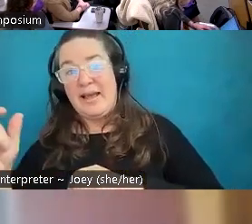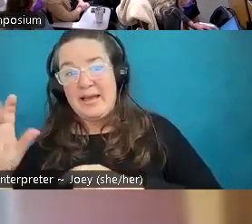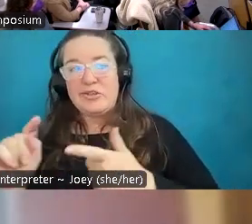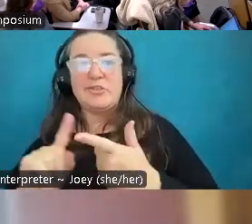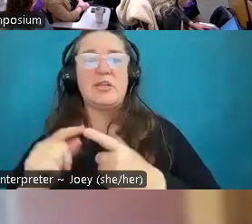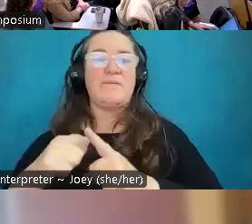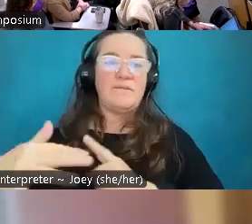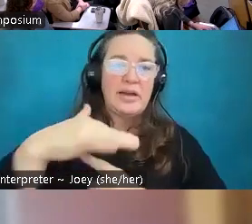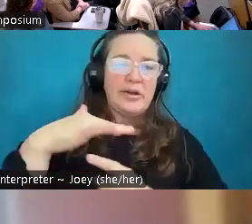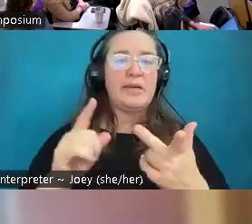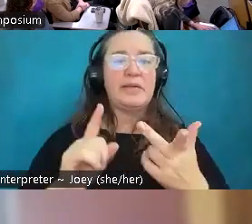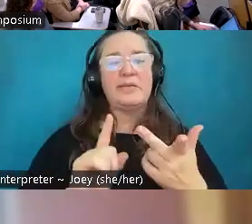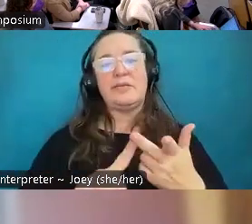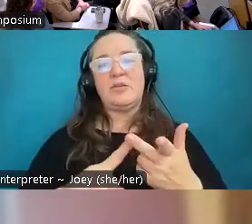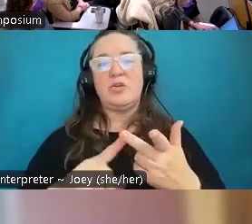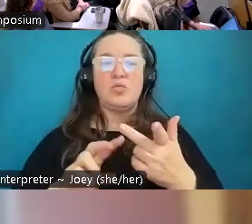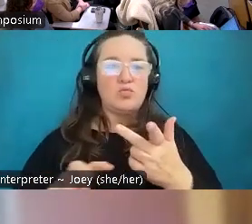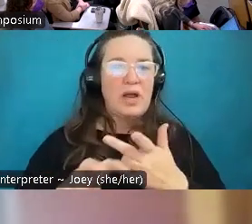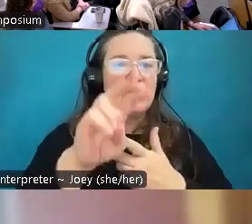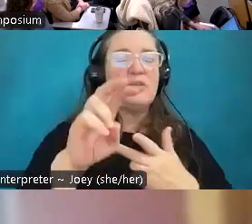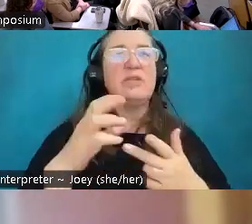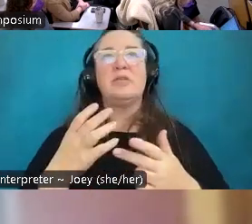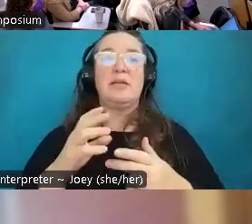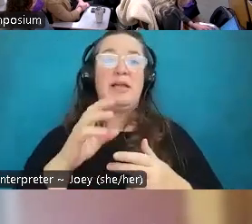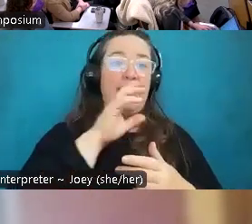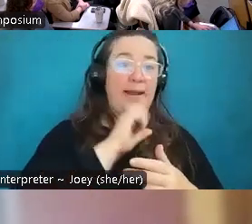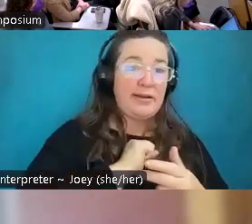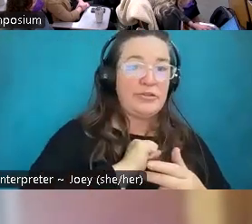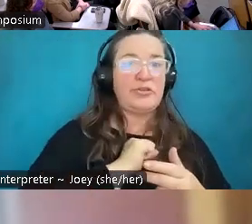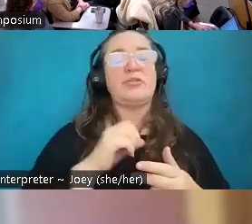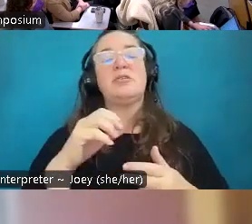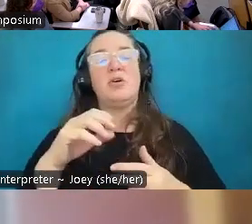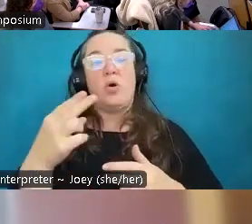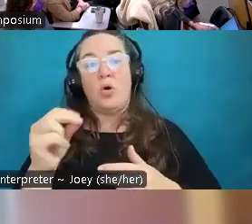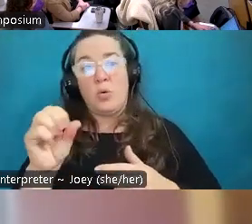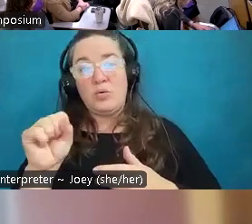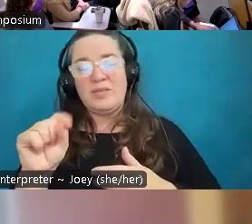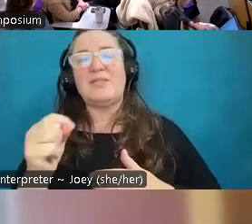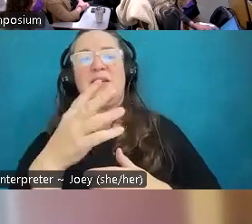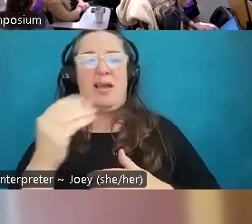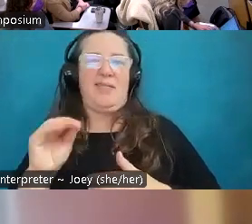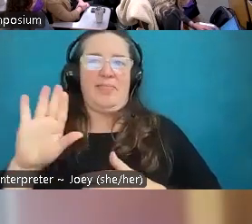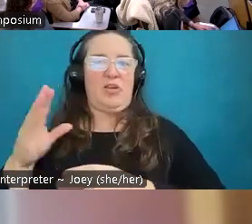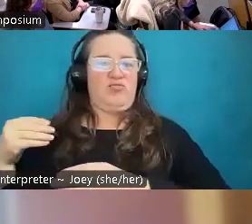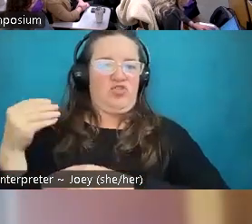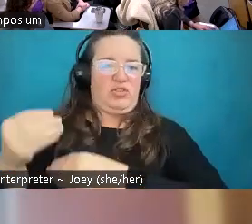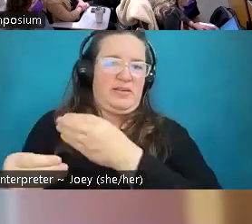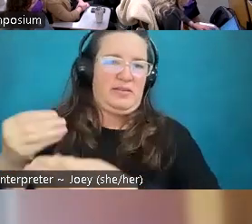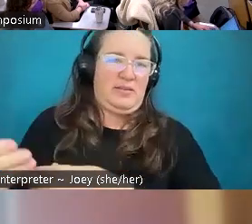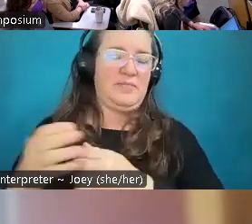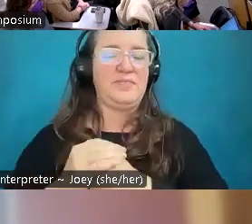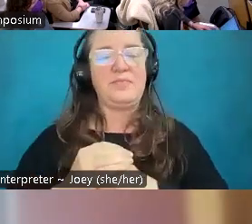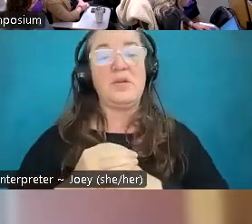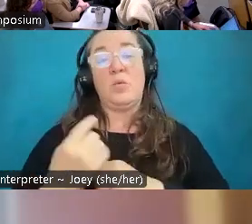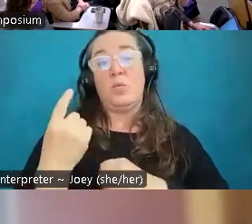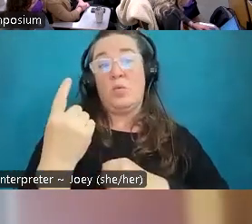and dose of infection, host age, and genetics. In addition, a single